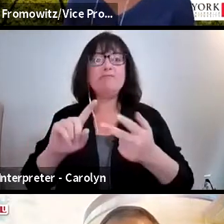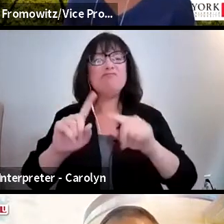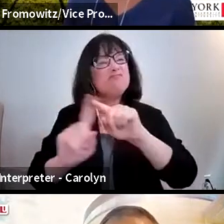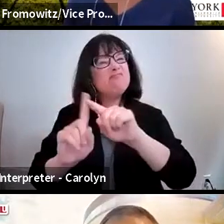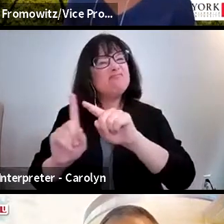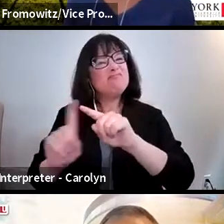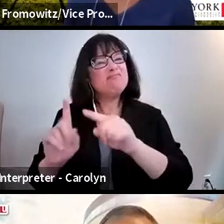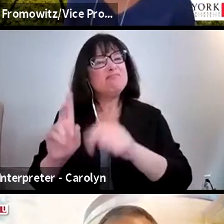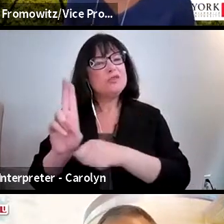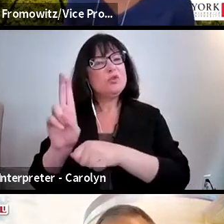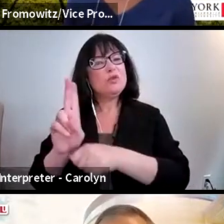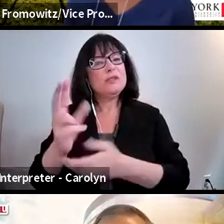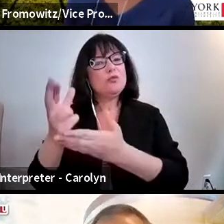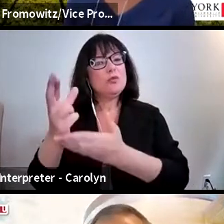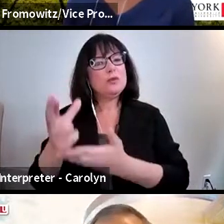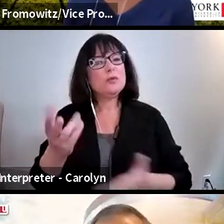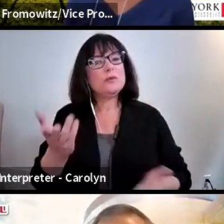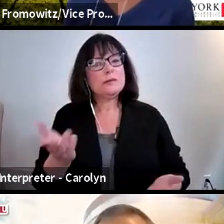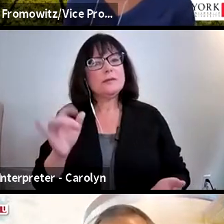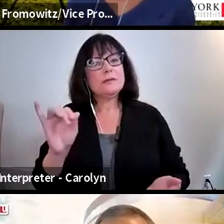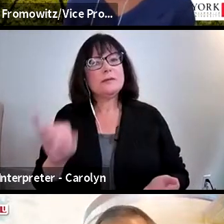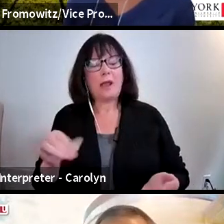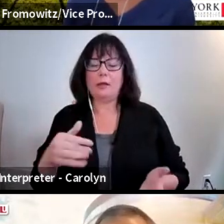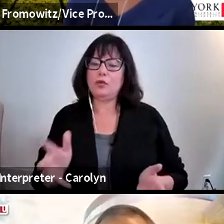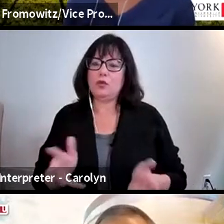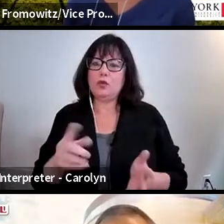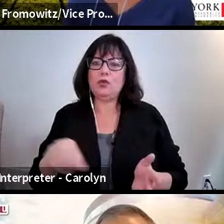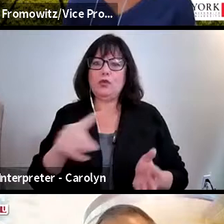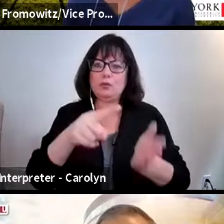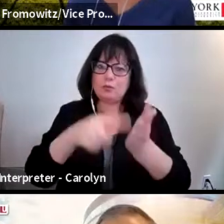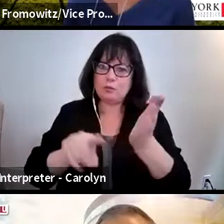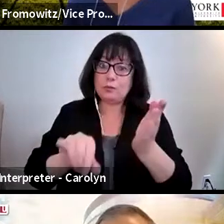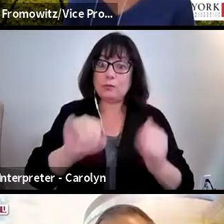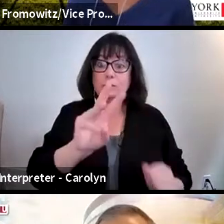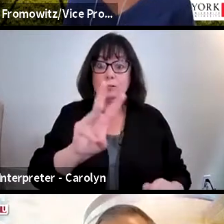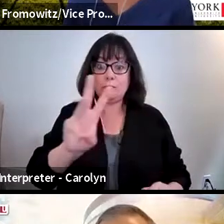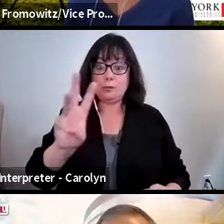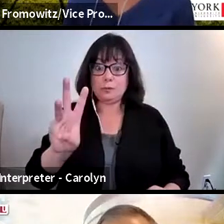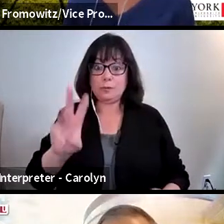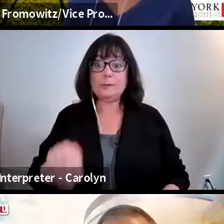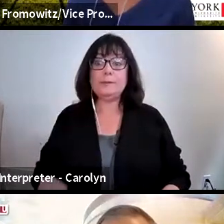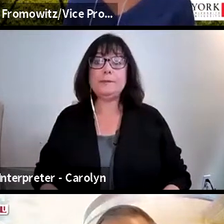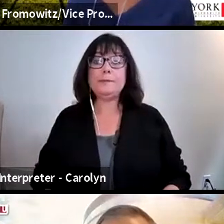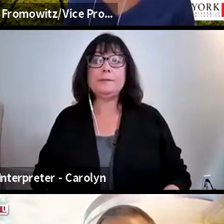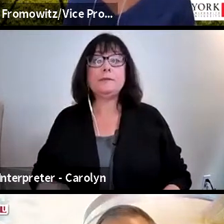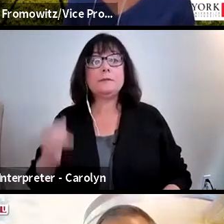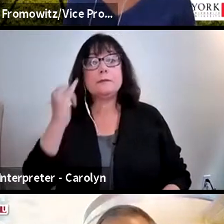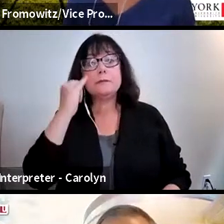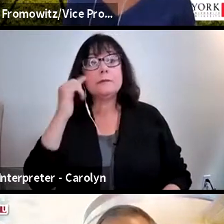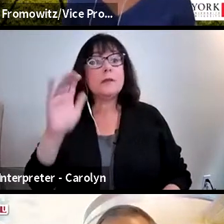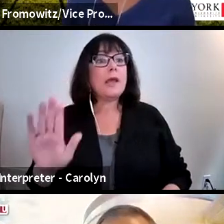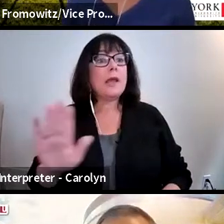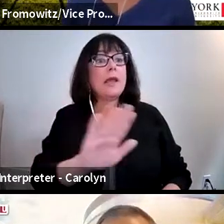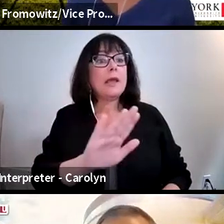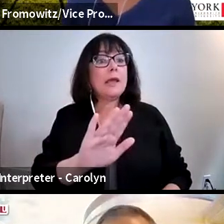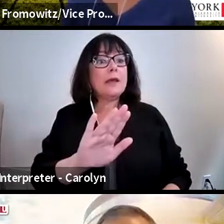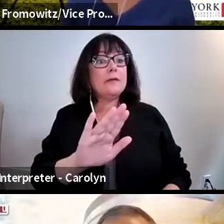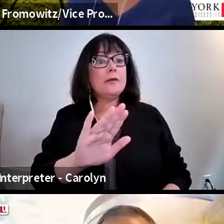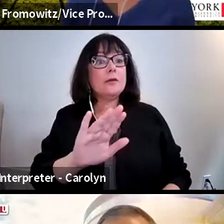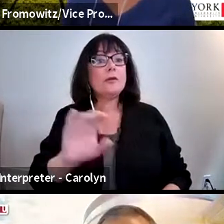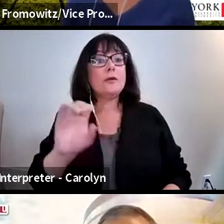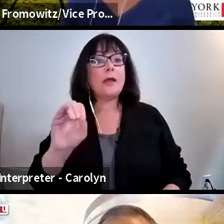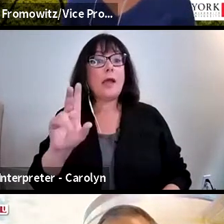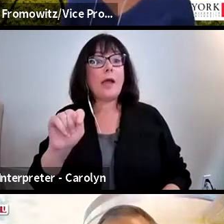little bit. And you might want to, if you haven't already, build into your syllabi or your eClass site